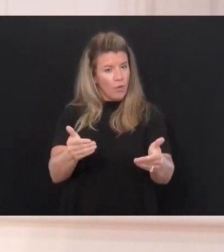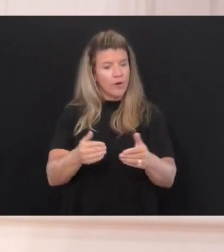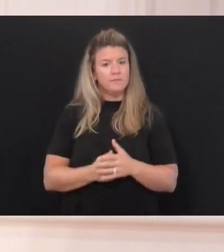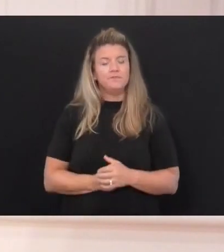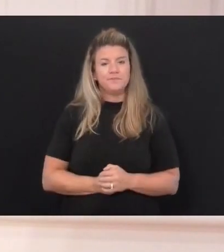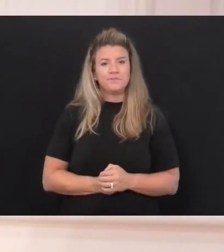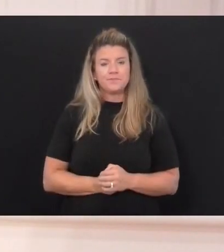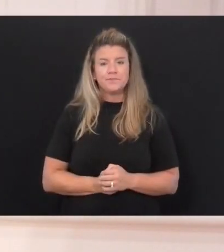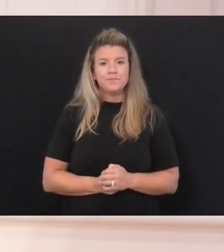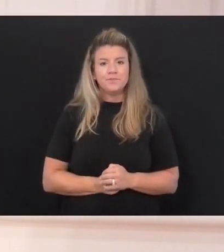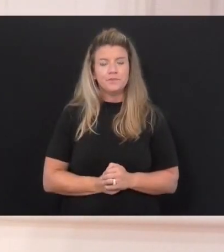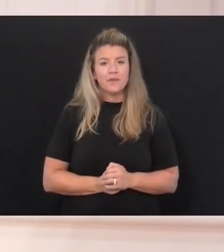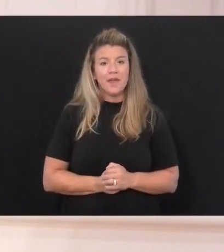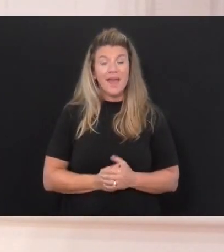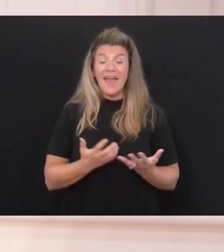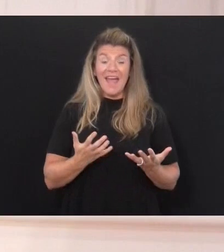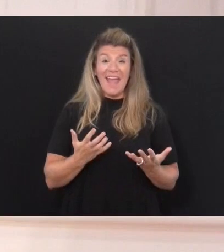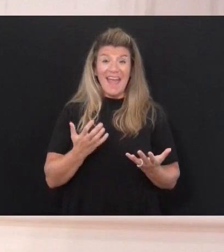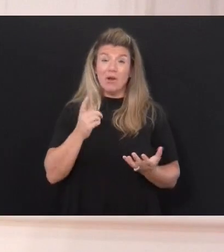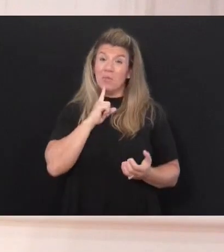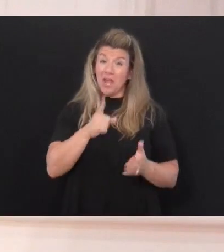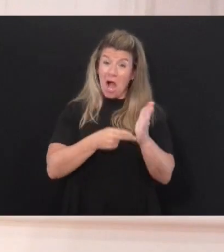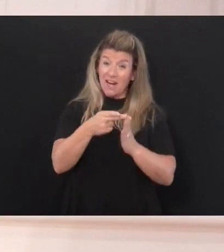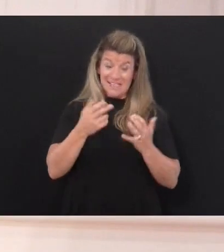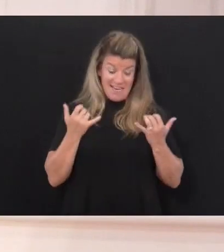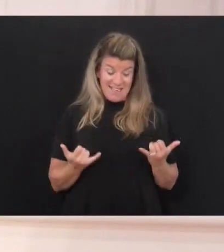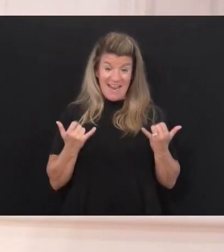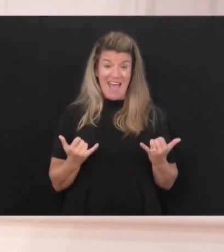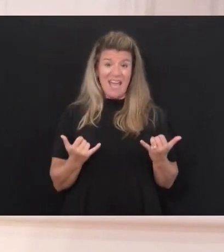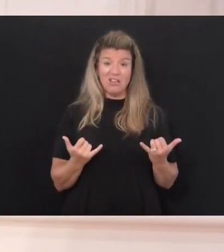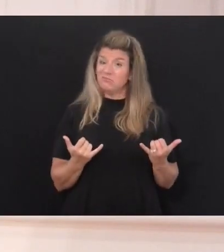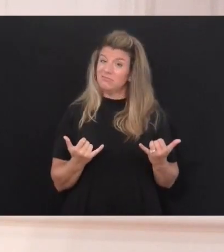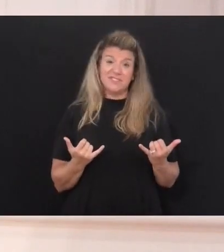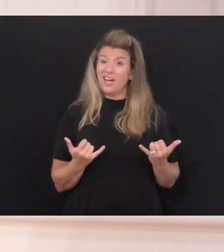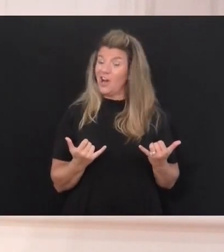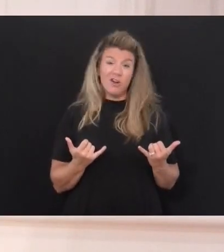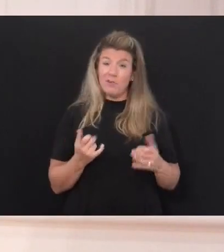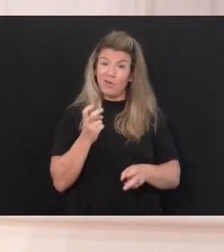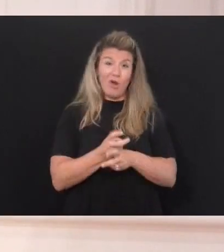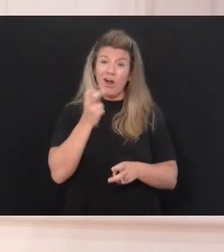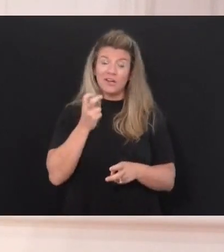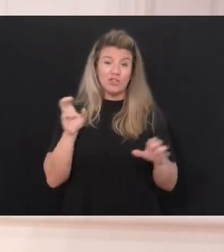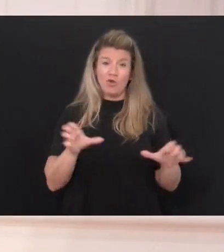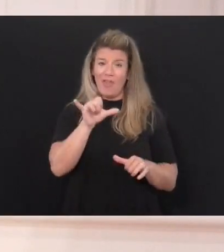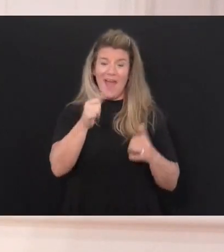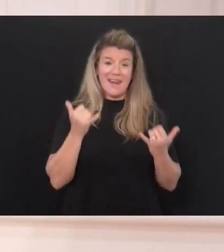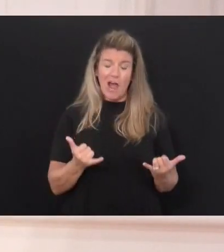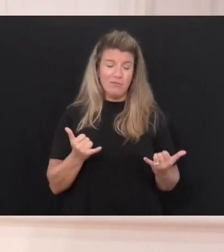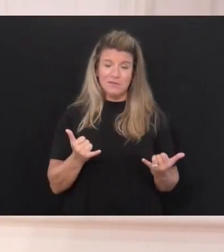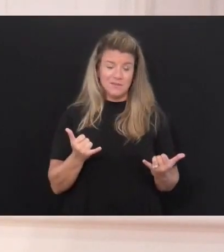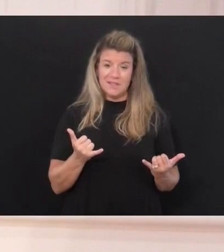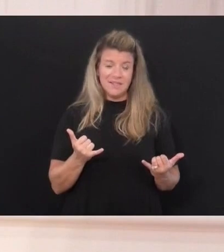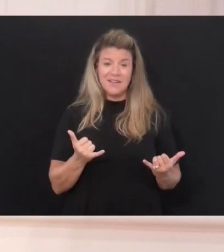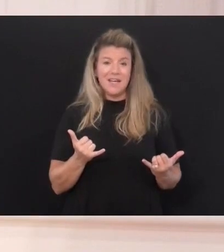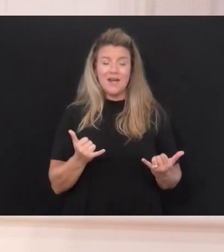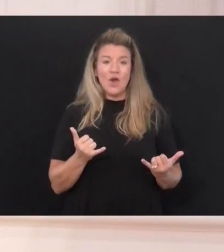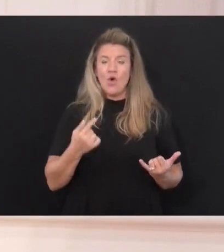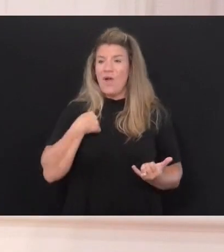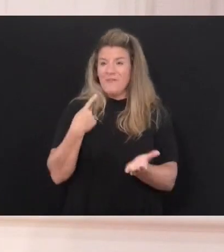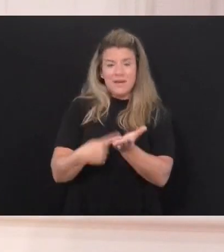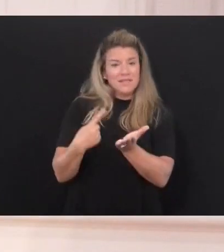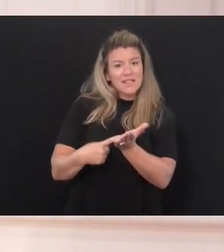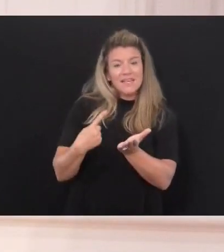discussed all kinds of different things. I am absolutely open to talk all the time, but Steve, I got a lot to